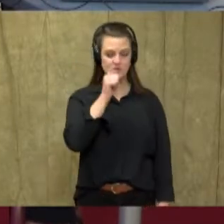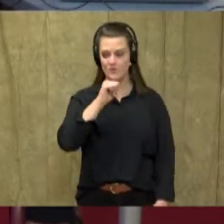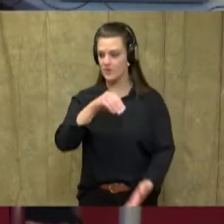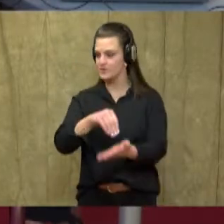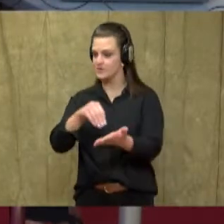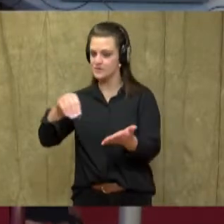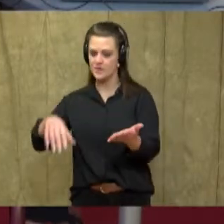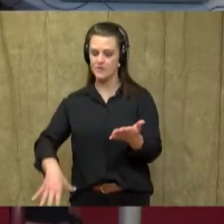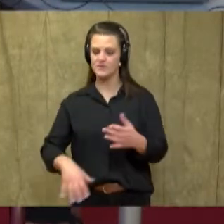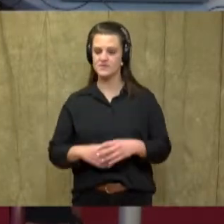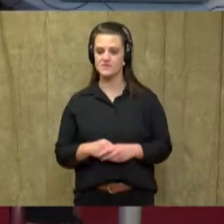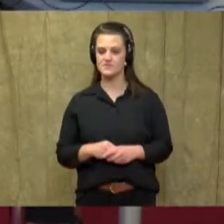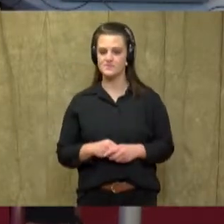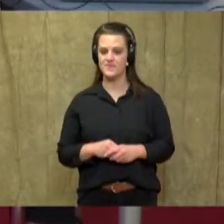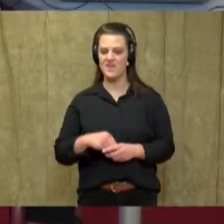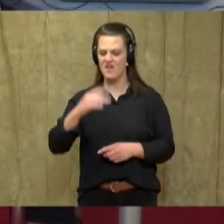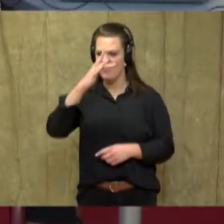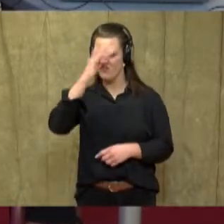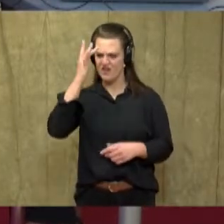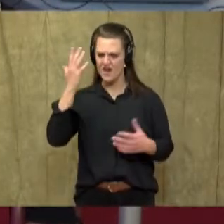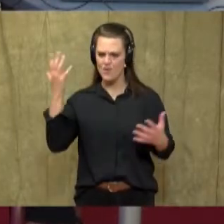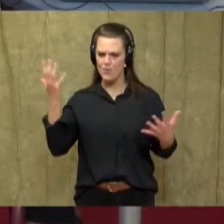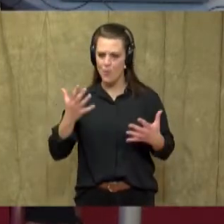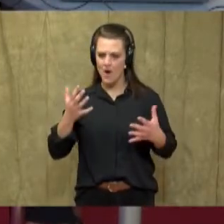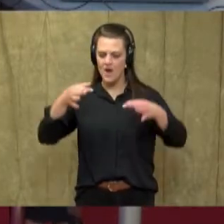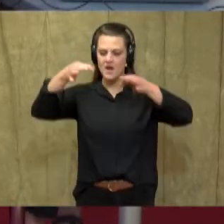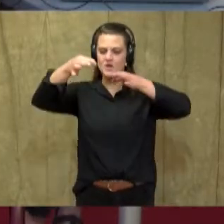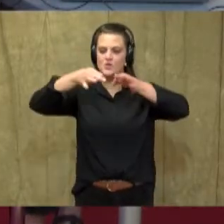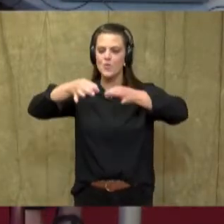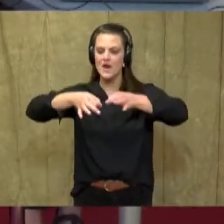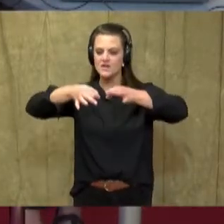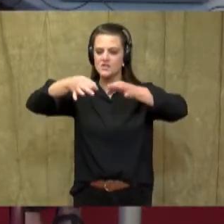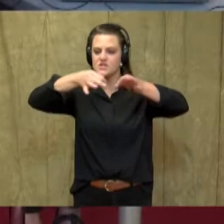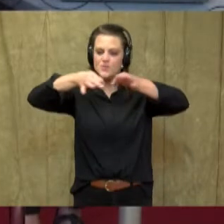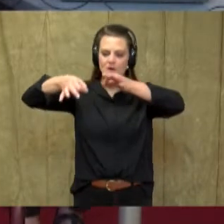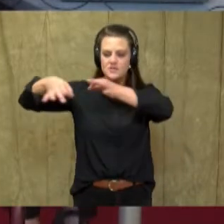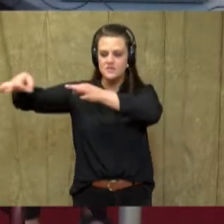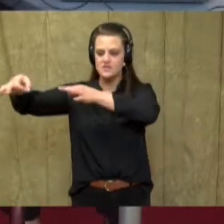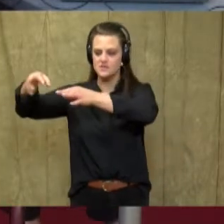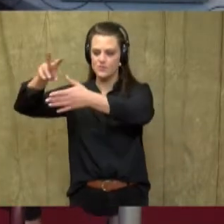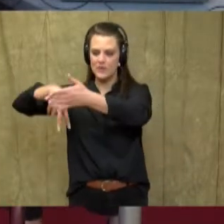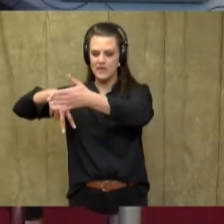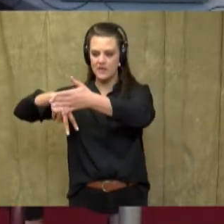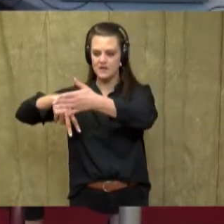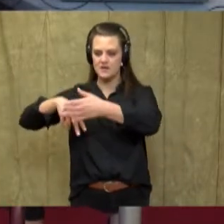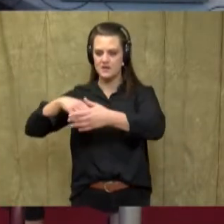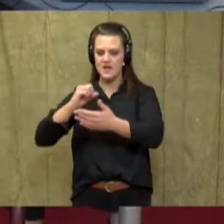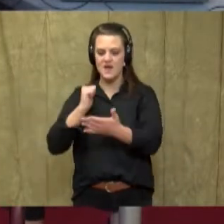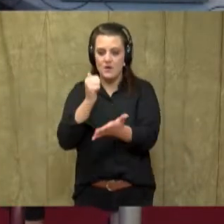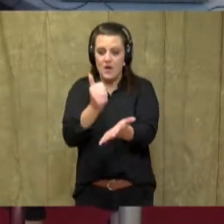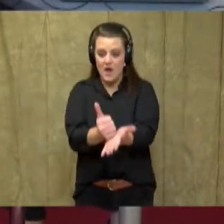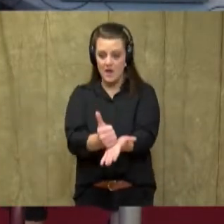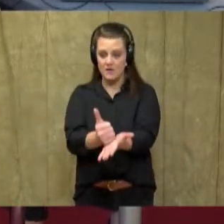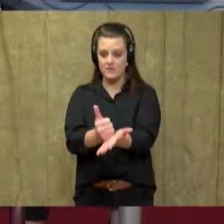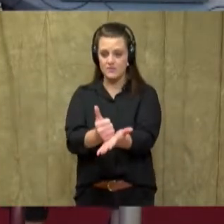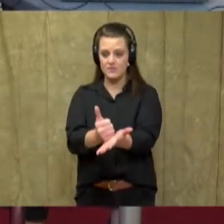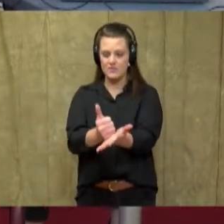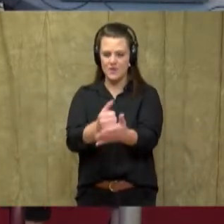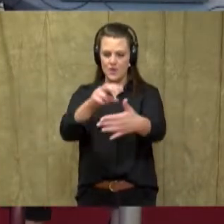students, forget to read the directions. In doing so, it will help you as the